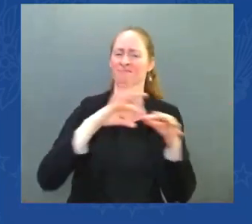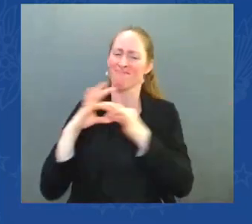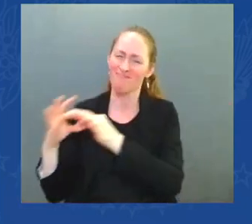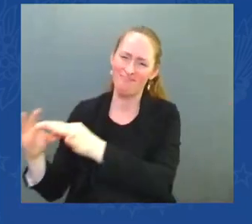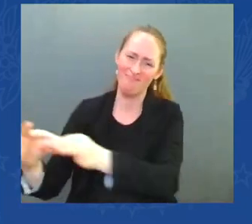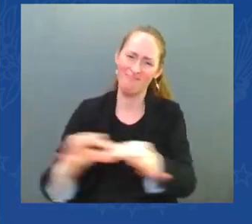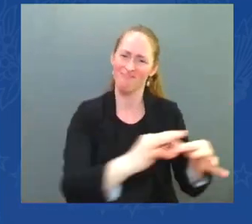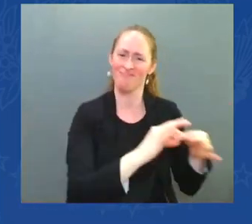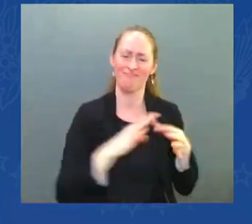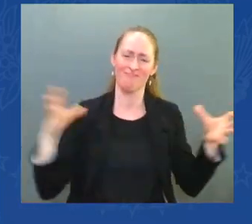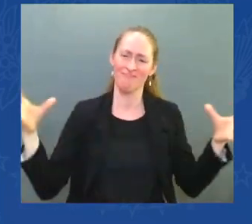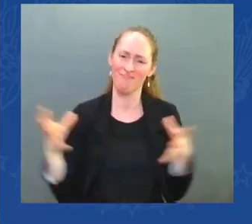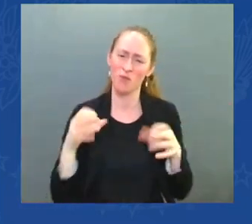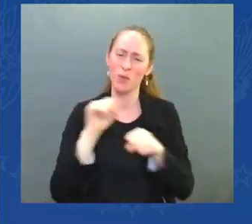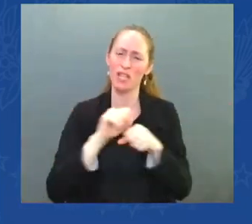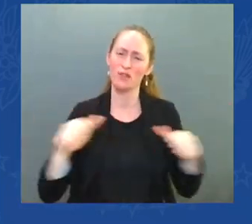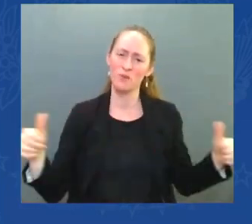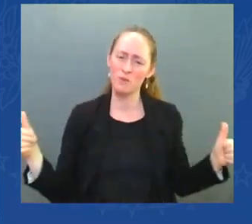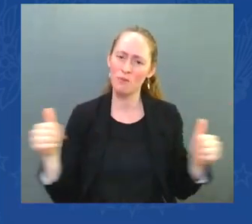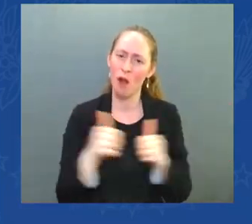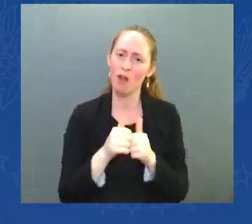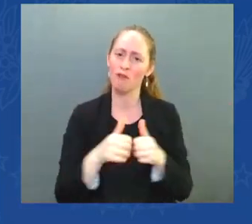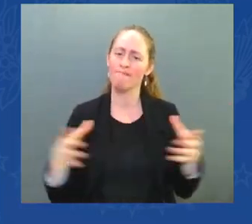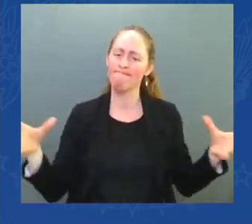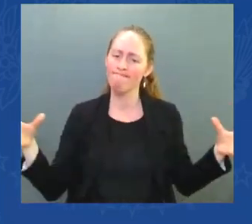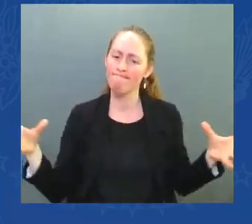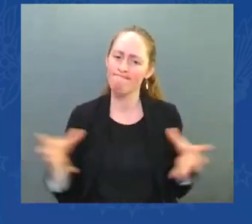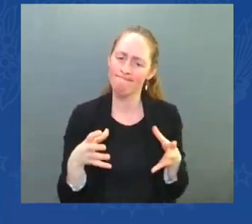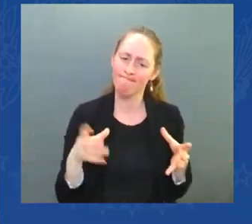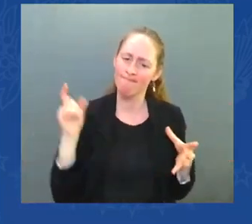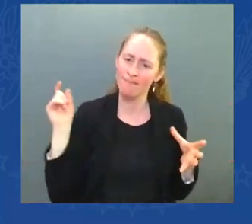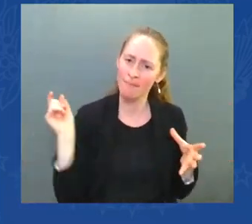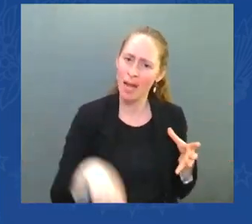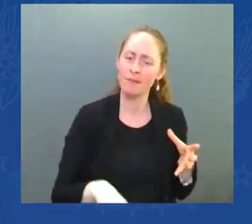will be there.